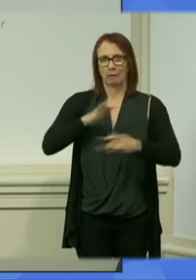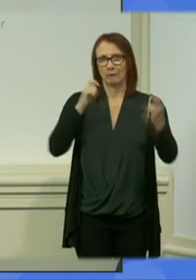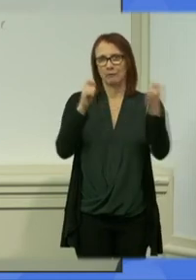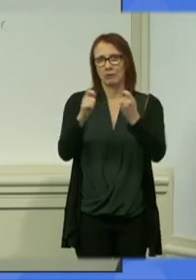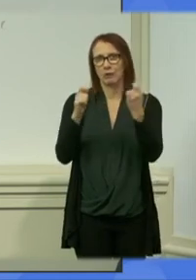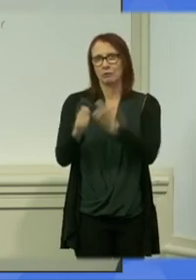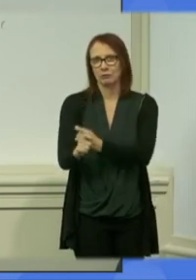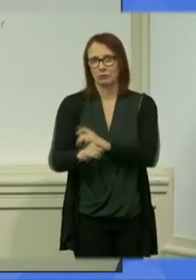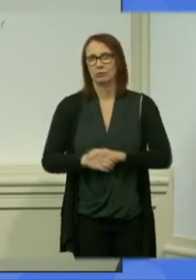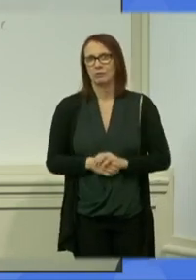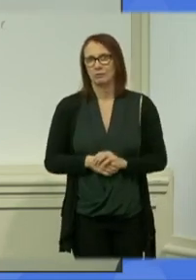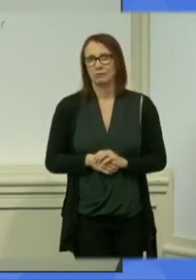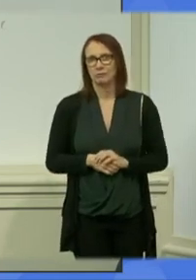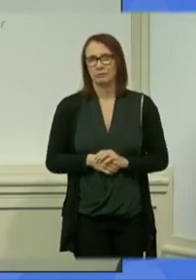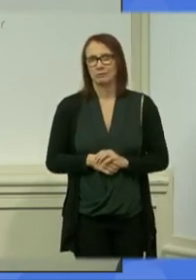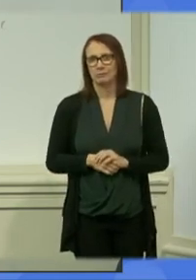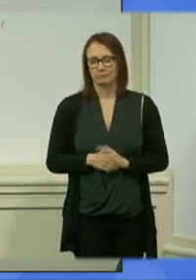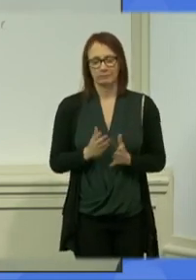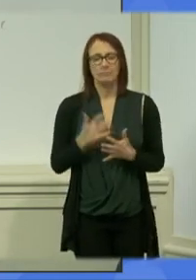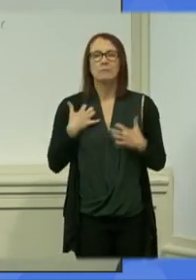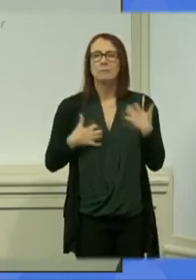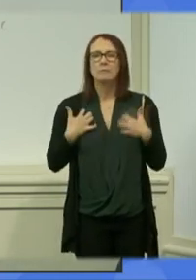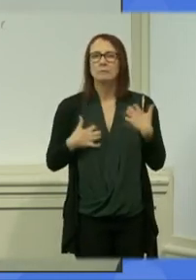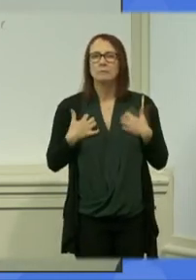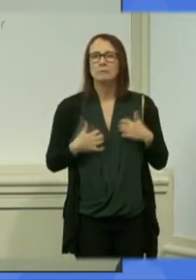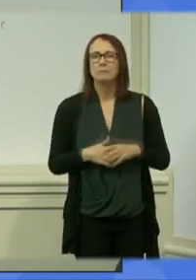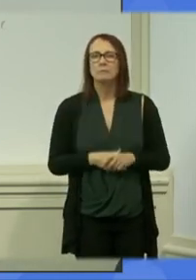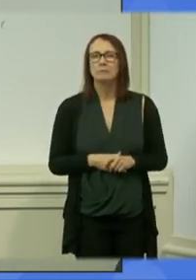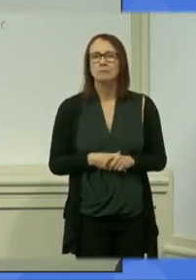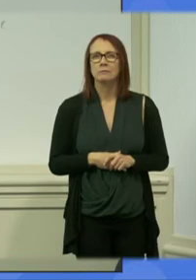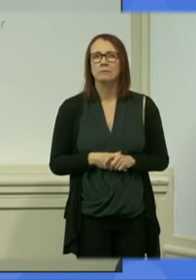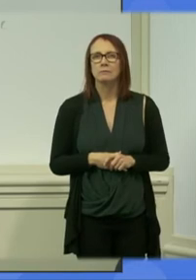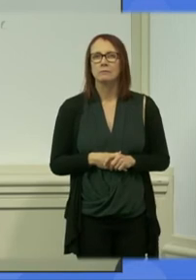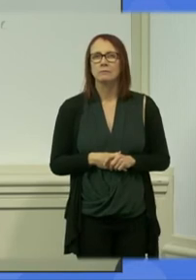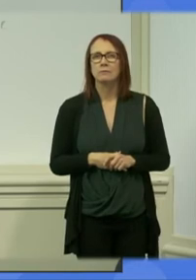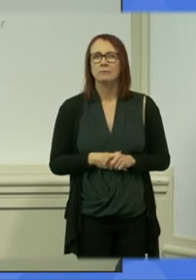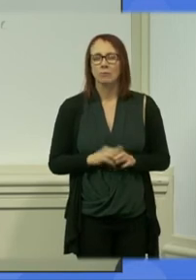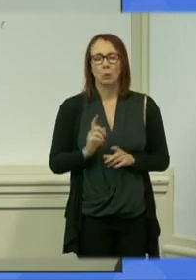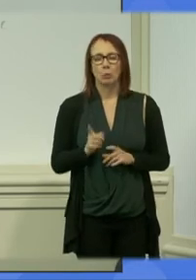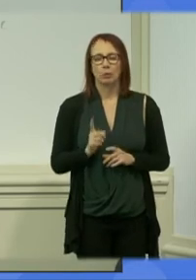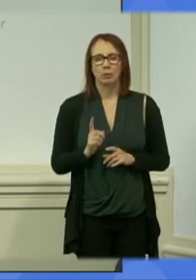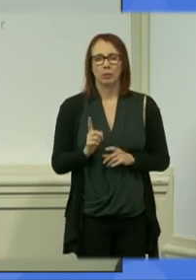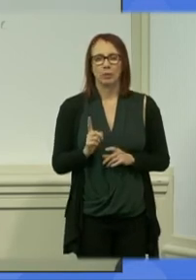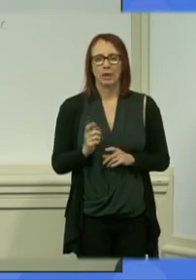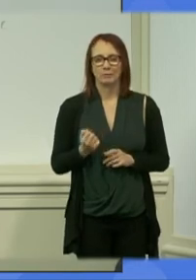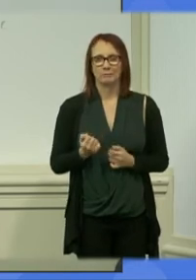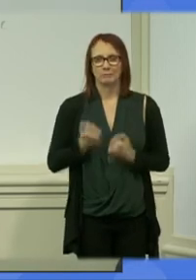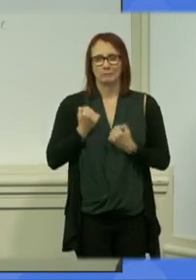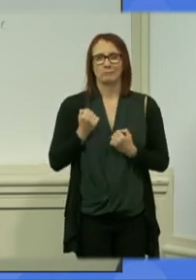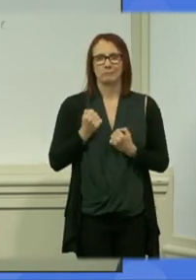tax. Yes, it's an interesting one. And so that's one of the ones that we have that's completely